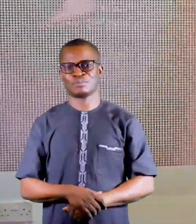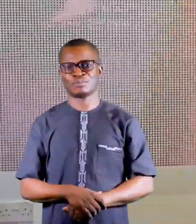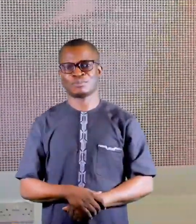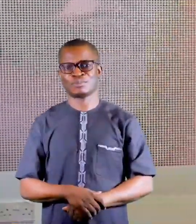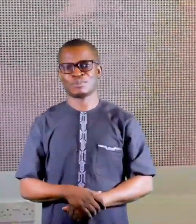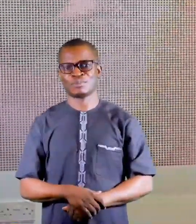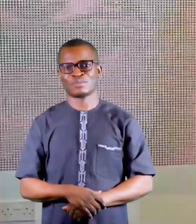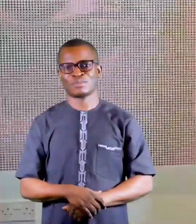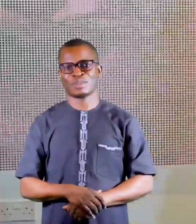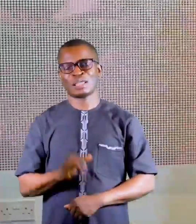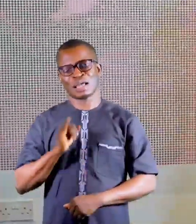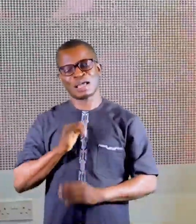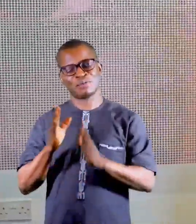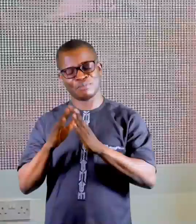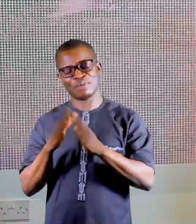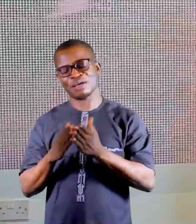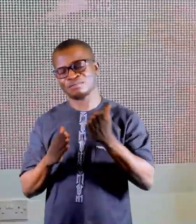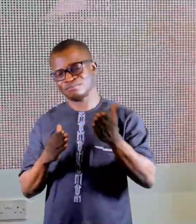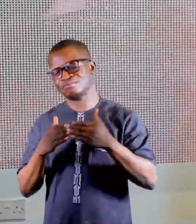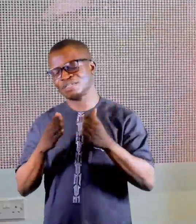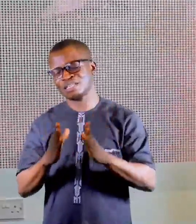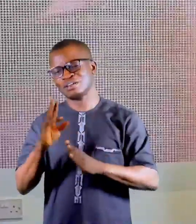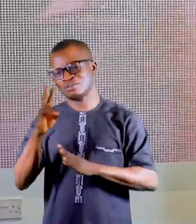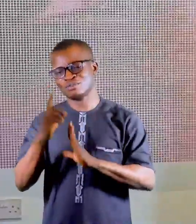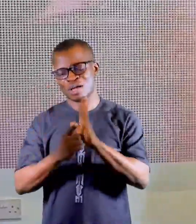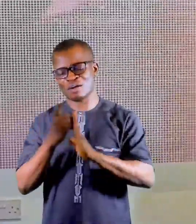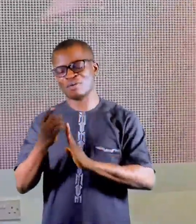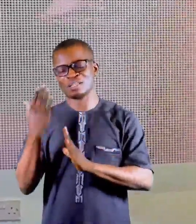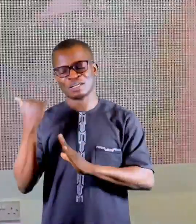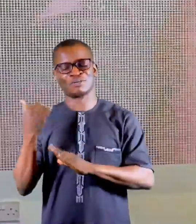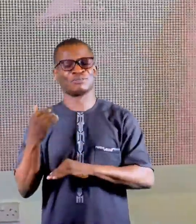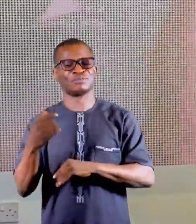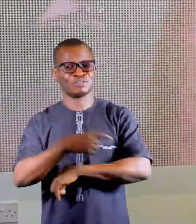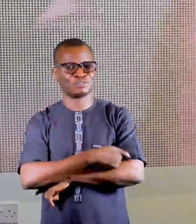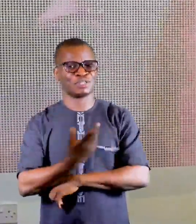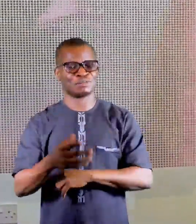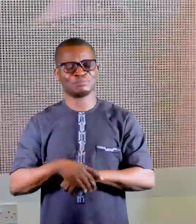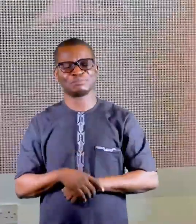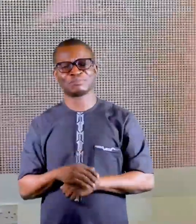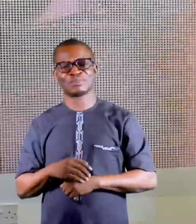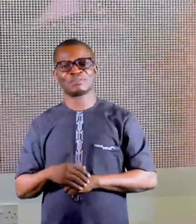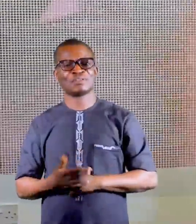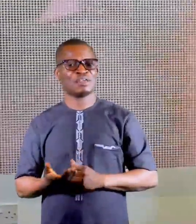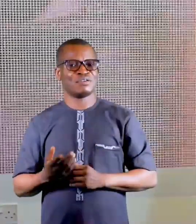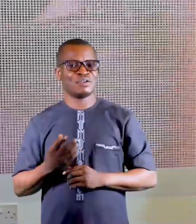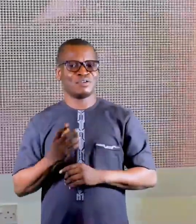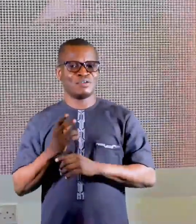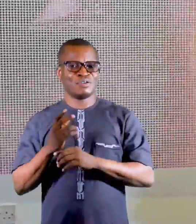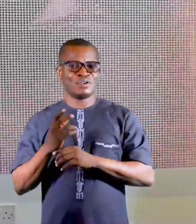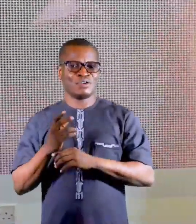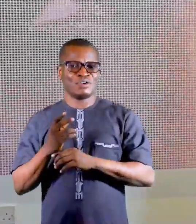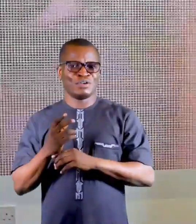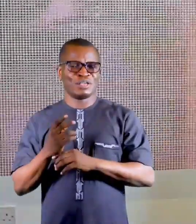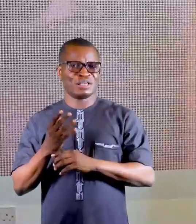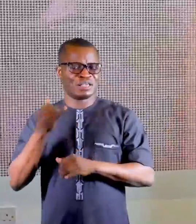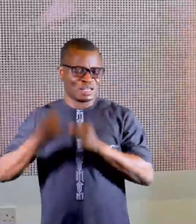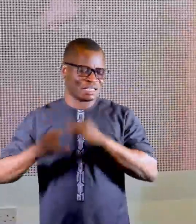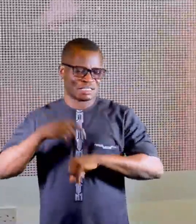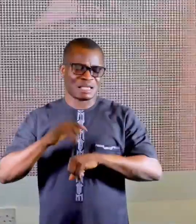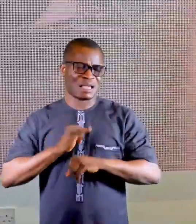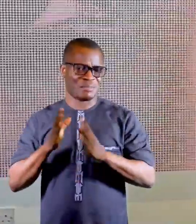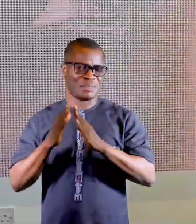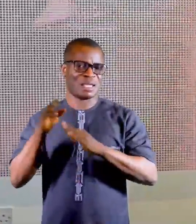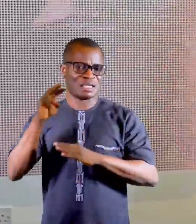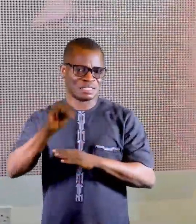I met Angus a few hours ago today for the first time, but I met him virtually